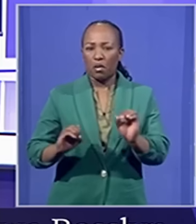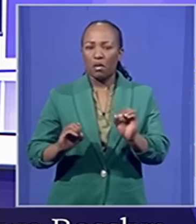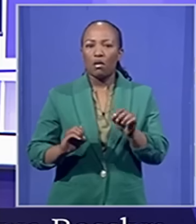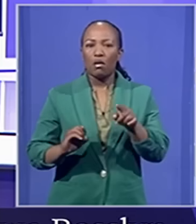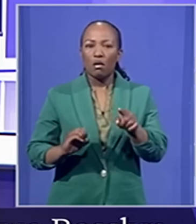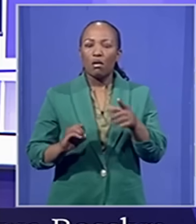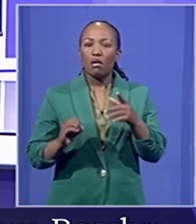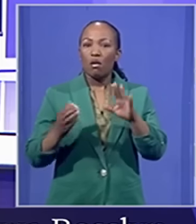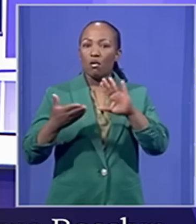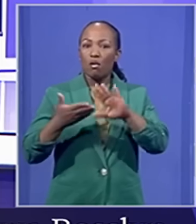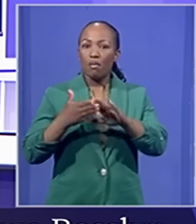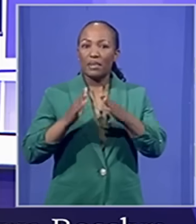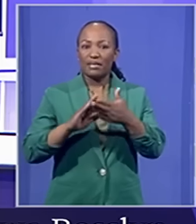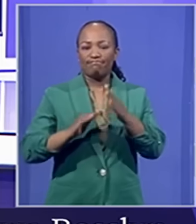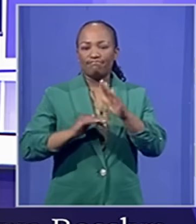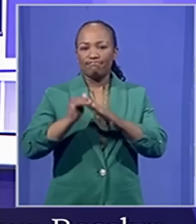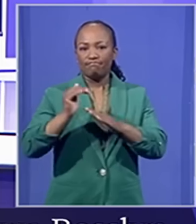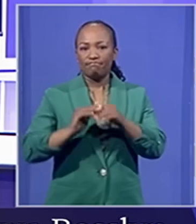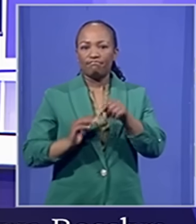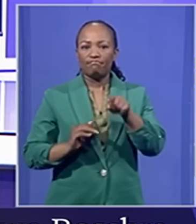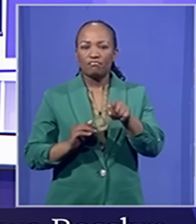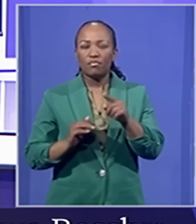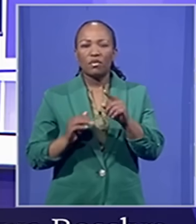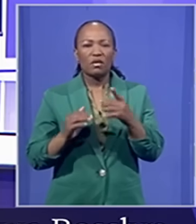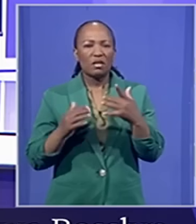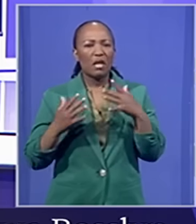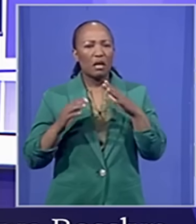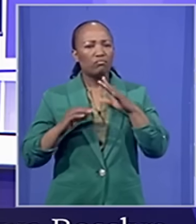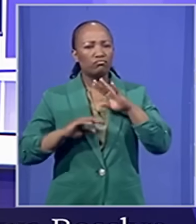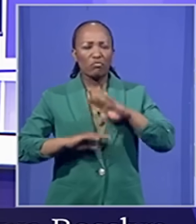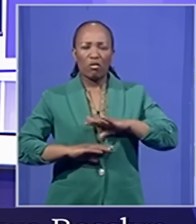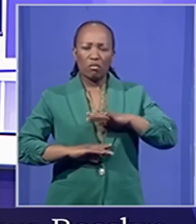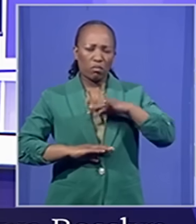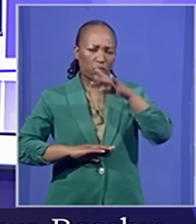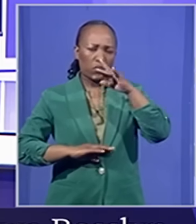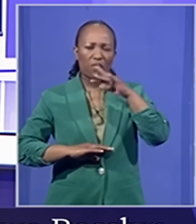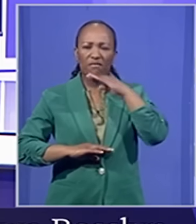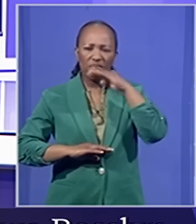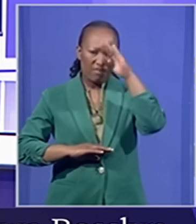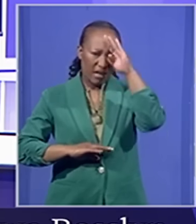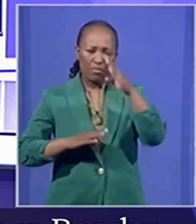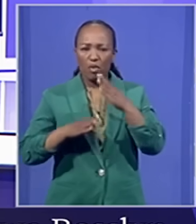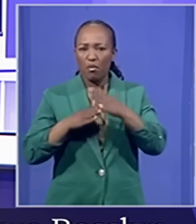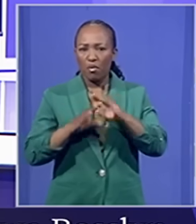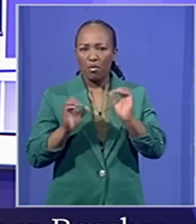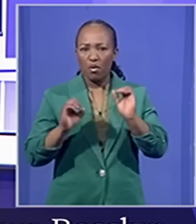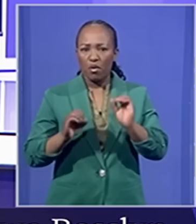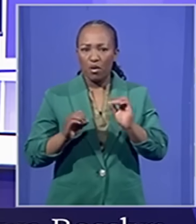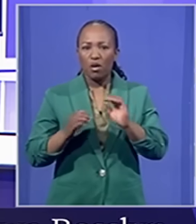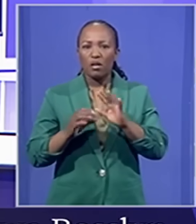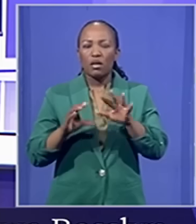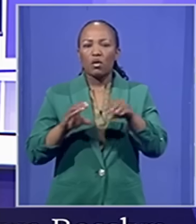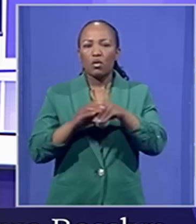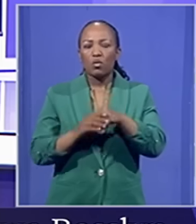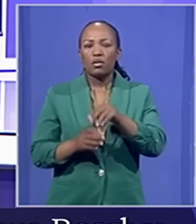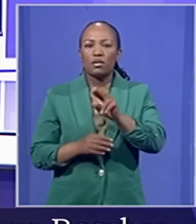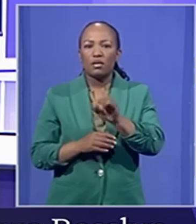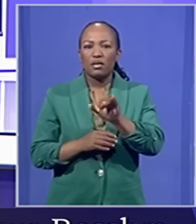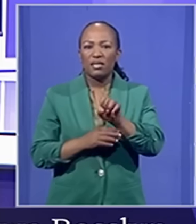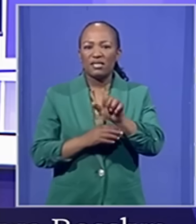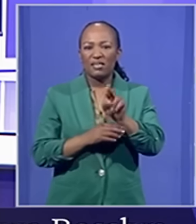Aga o noeteletse pele baagi ba ba lapisitsweng ke go tlhoka tiro mme ba neetse ditlamo tse di akaretsang Nissan, BMW